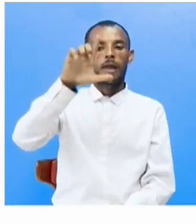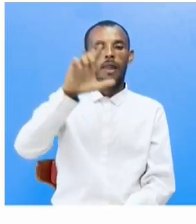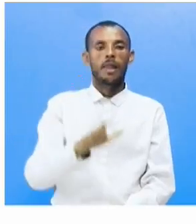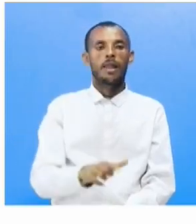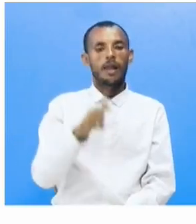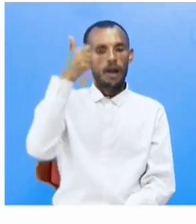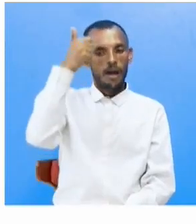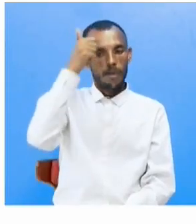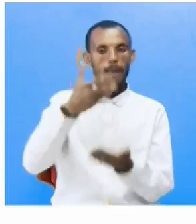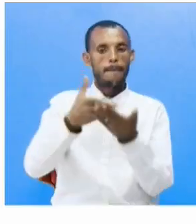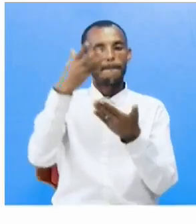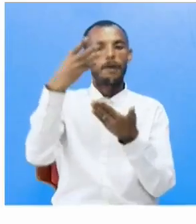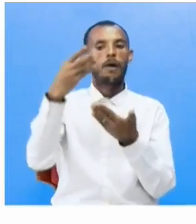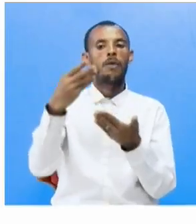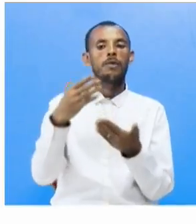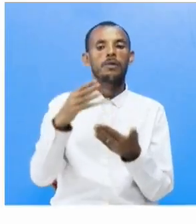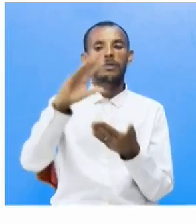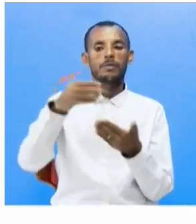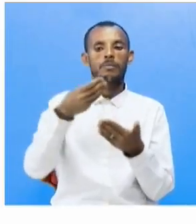bought